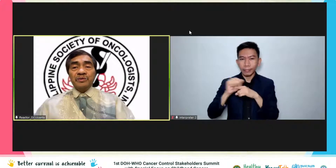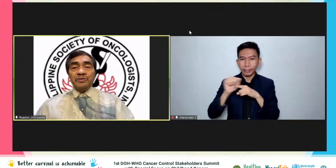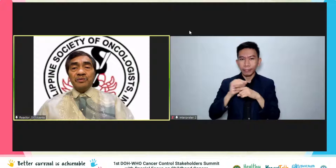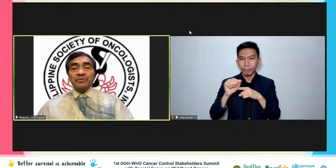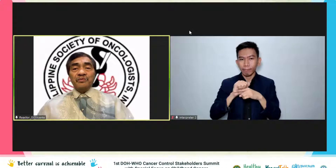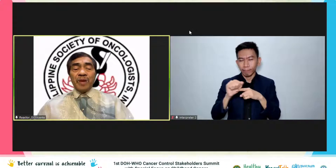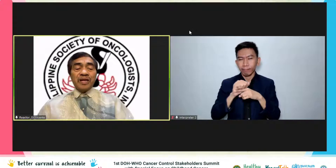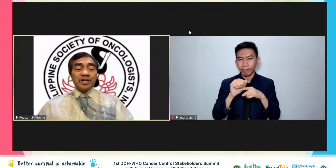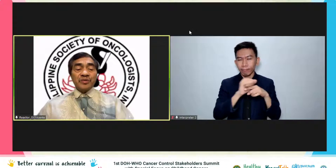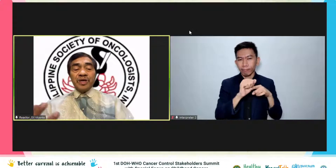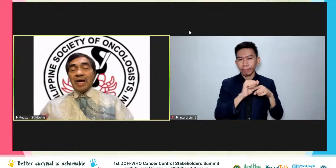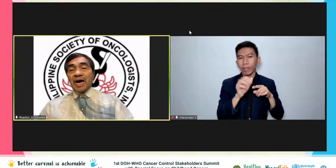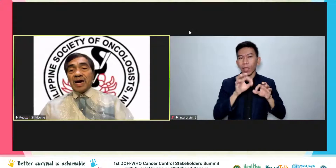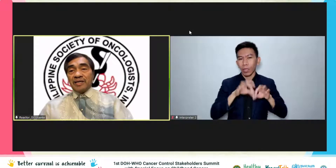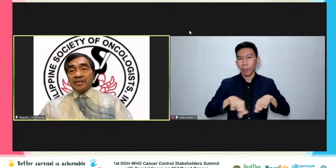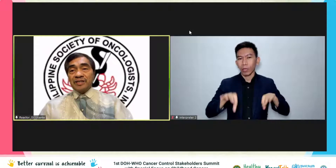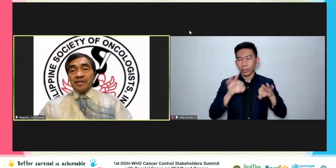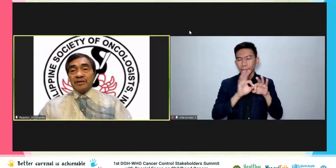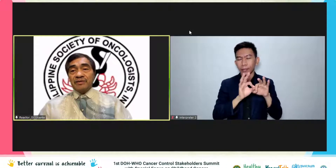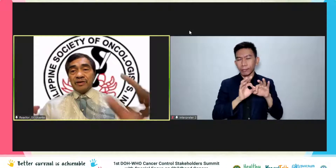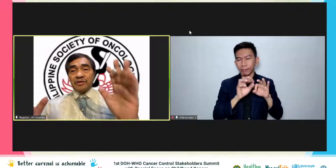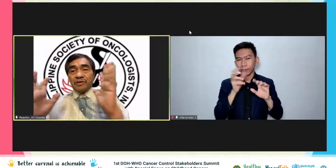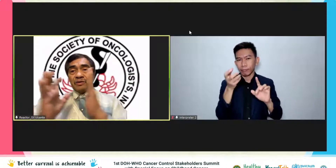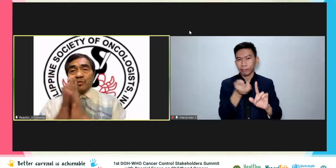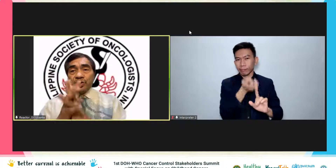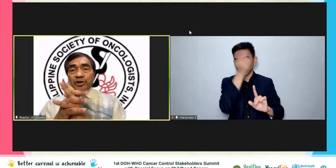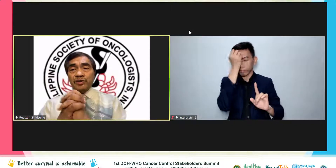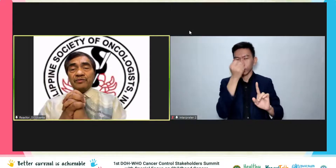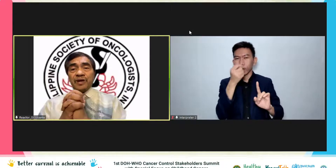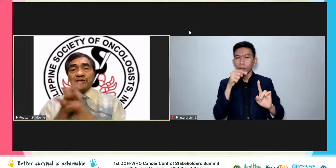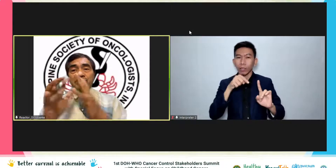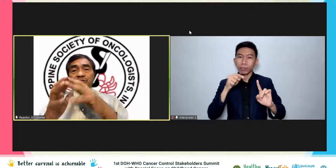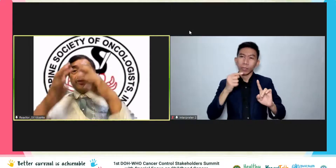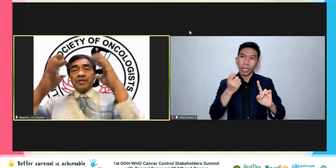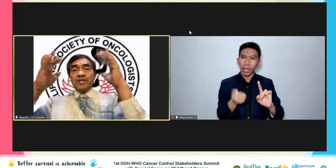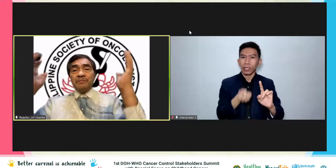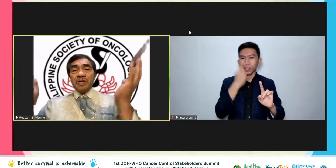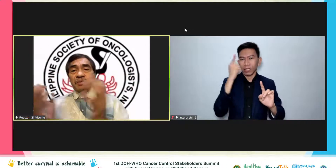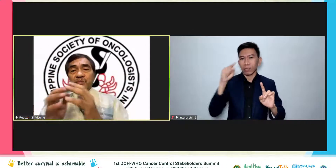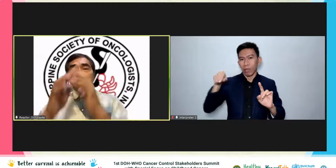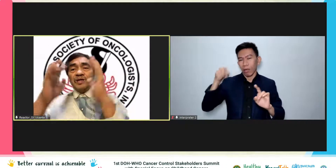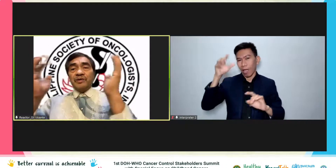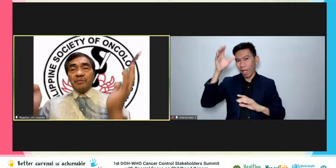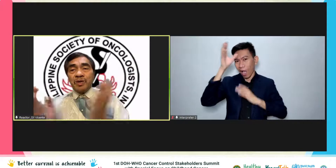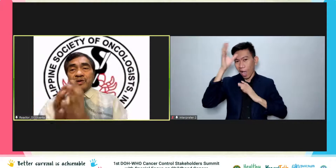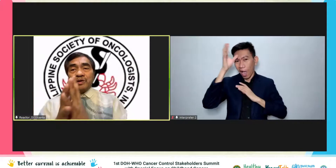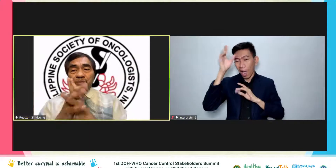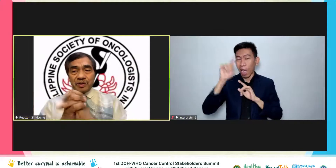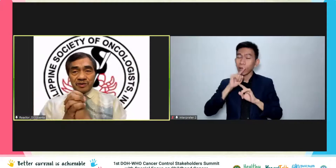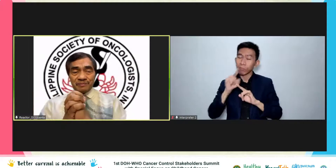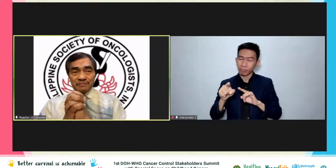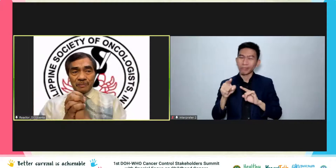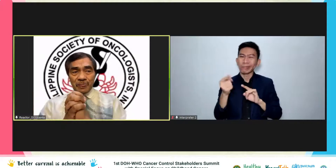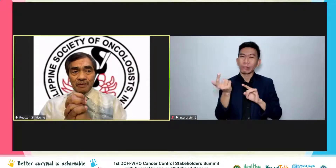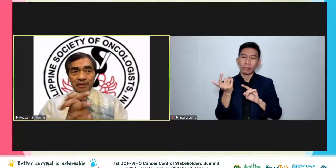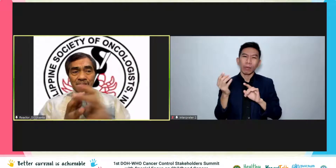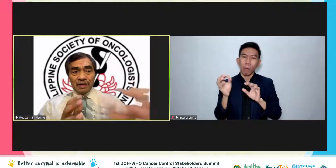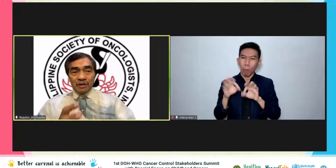to make us realize that the world of cancer is really becoming bigger and bigger and